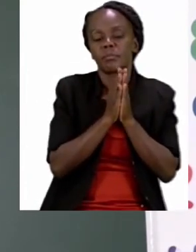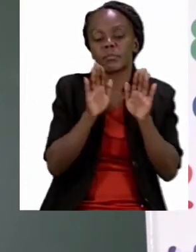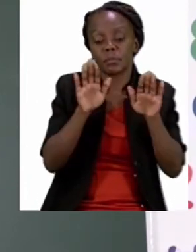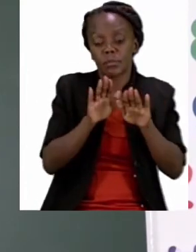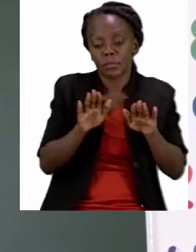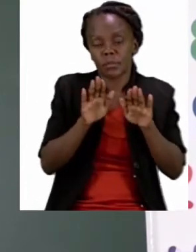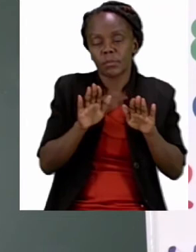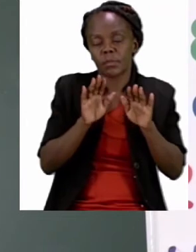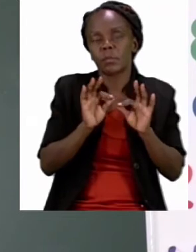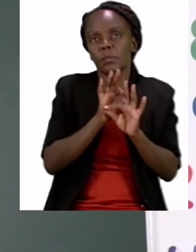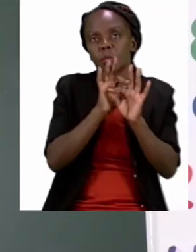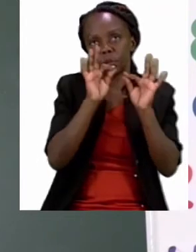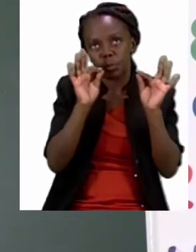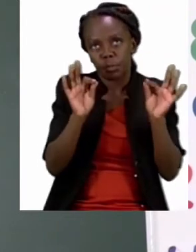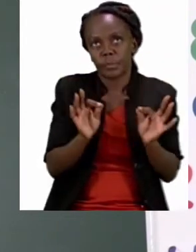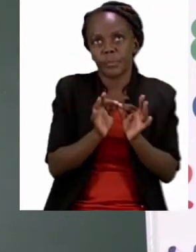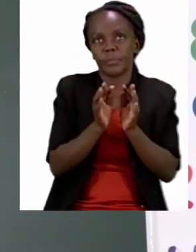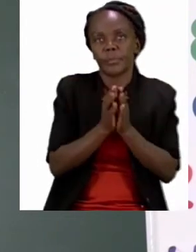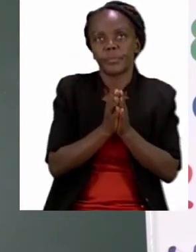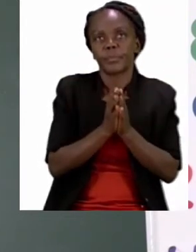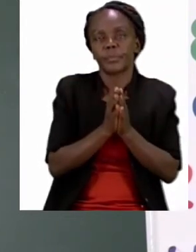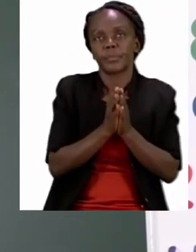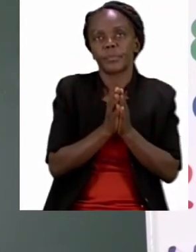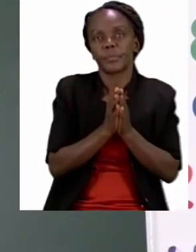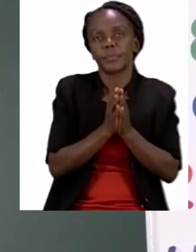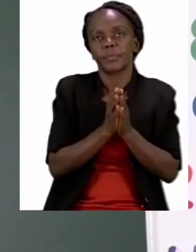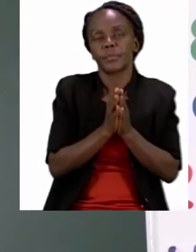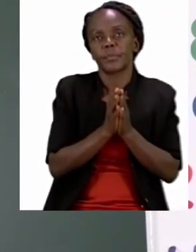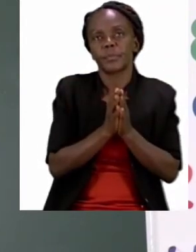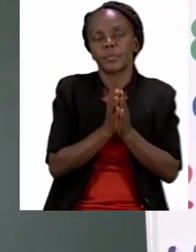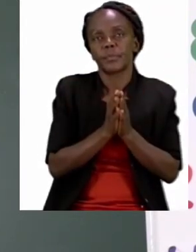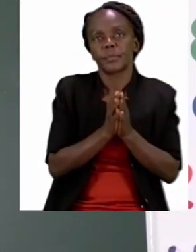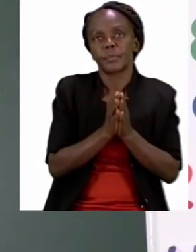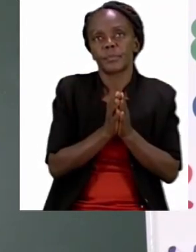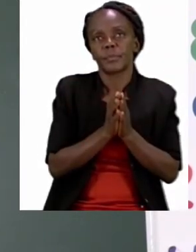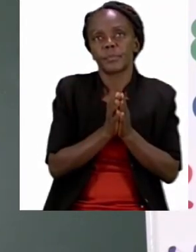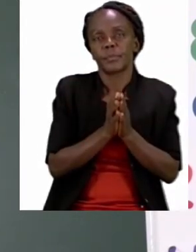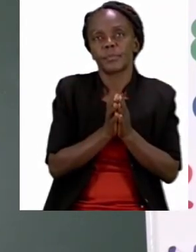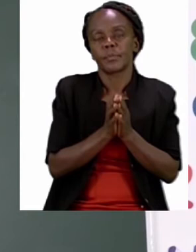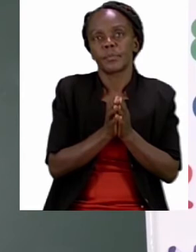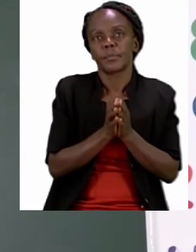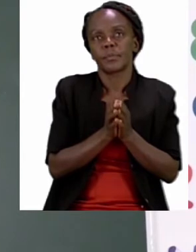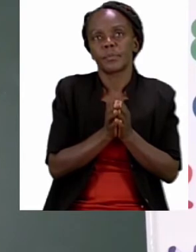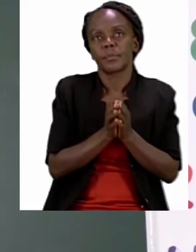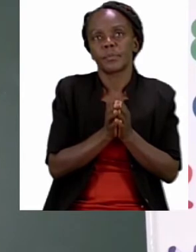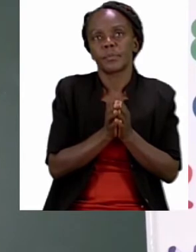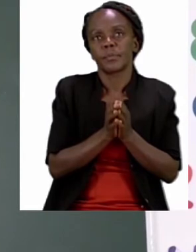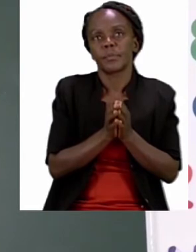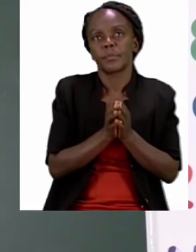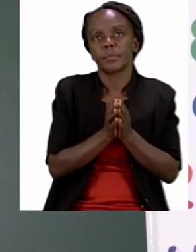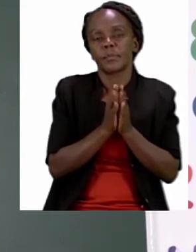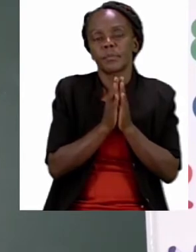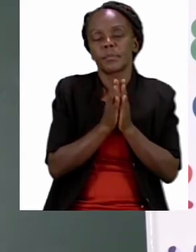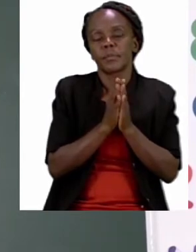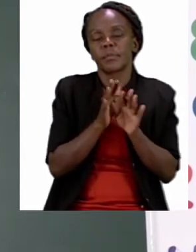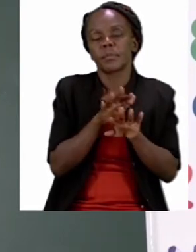down coloring or side to side. Take your time, boys